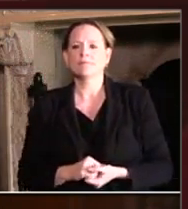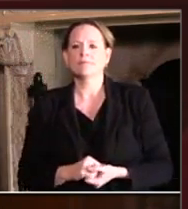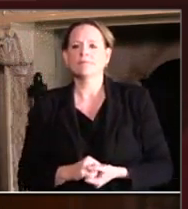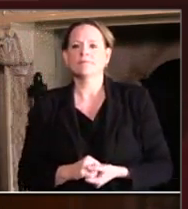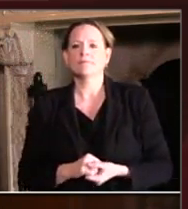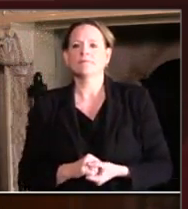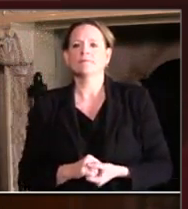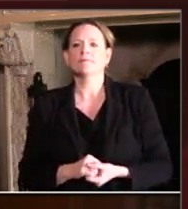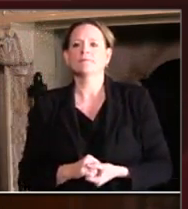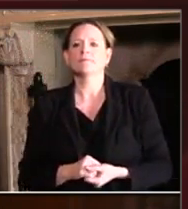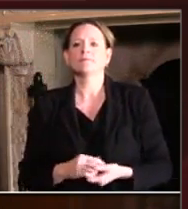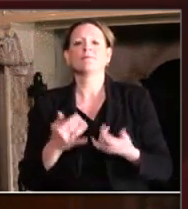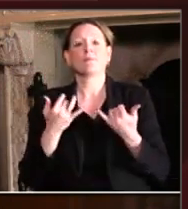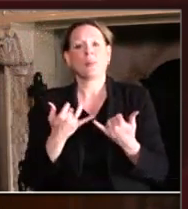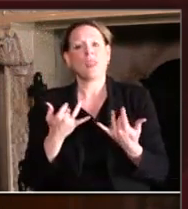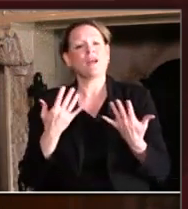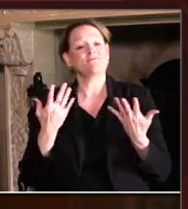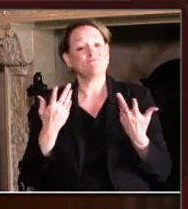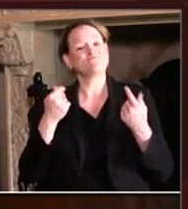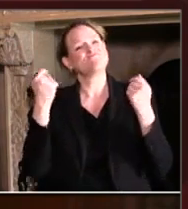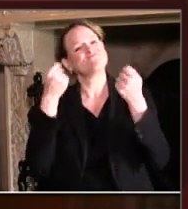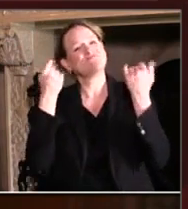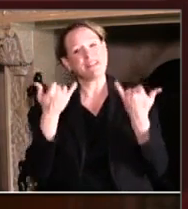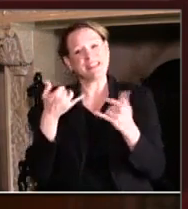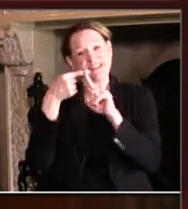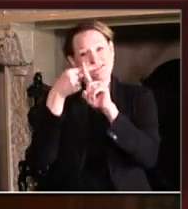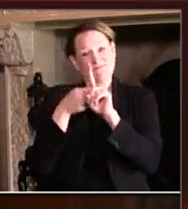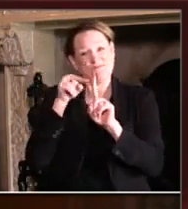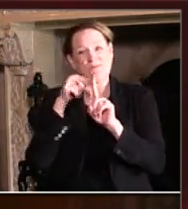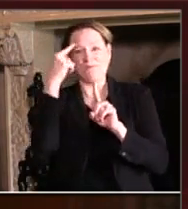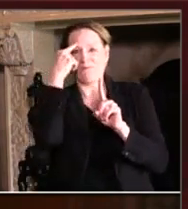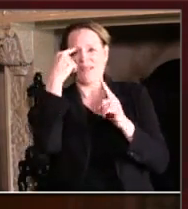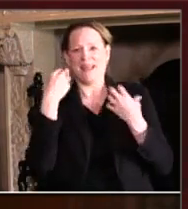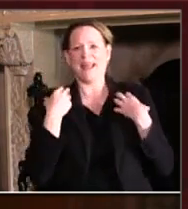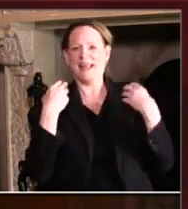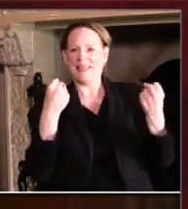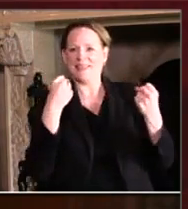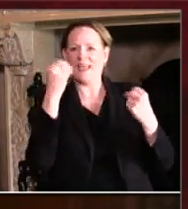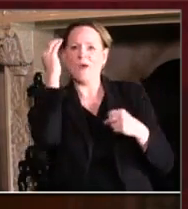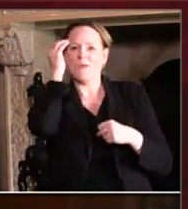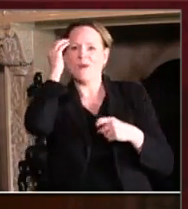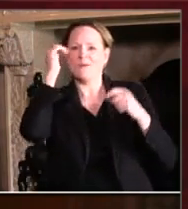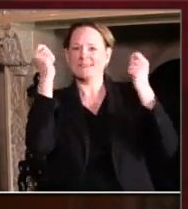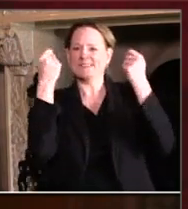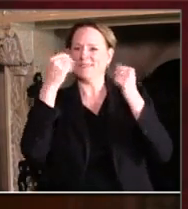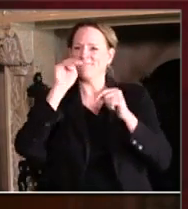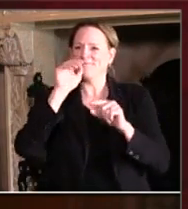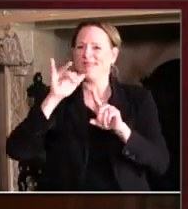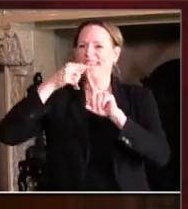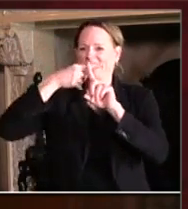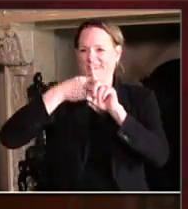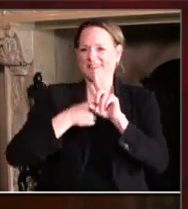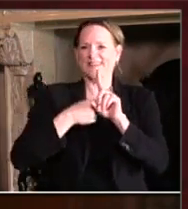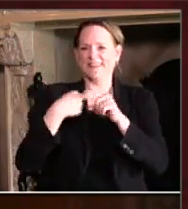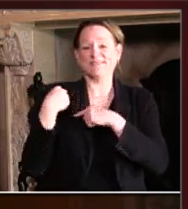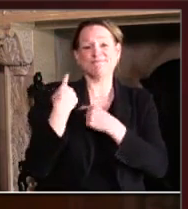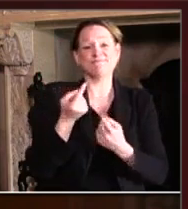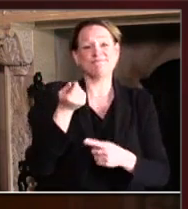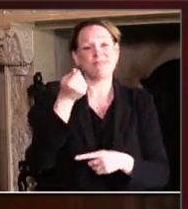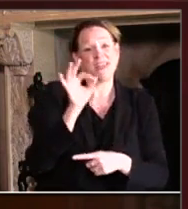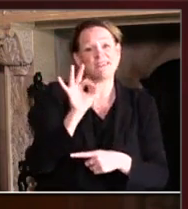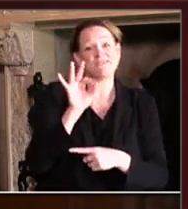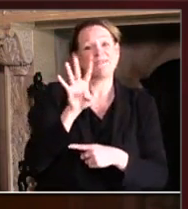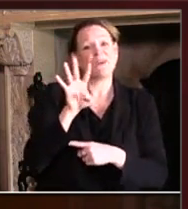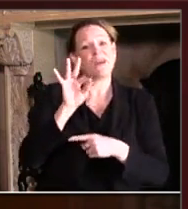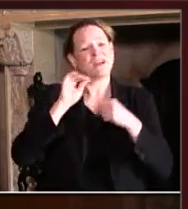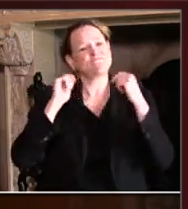Month. This has been observed during the month of May in the United States since 1949, but the importance of this designation